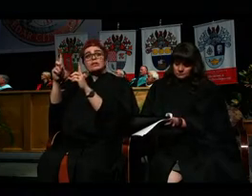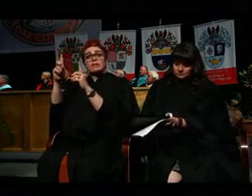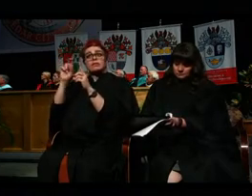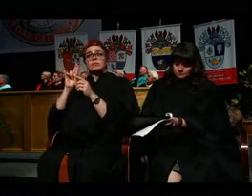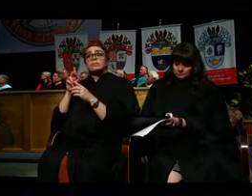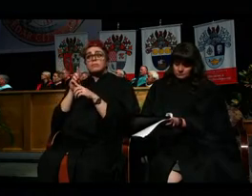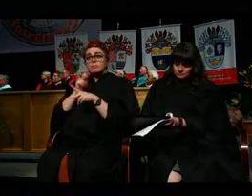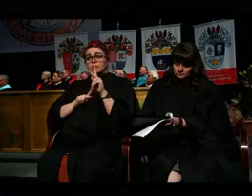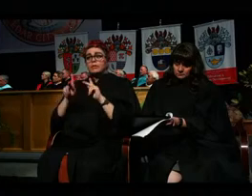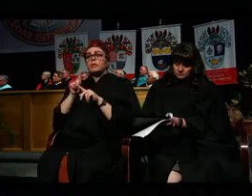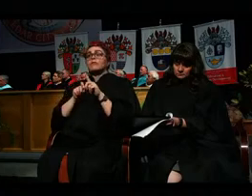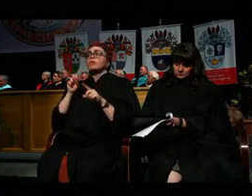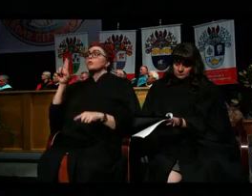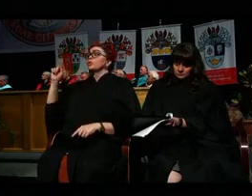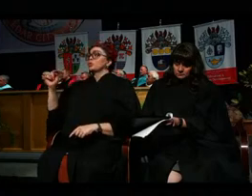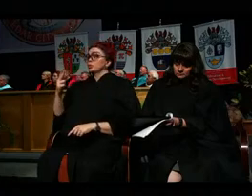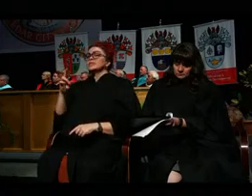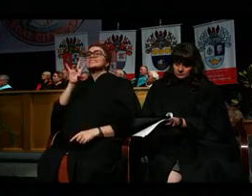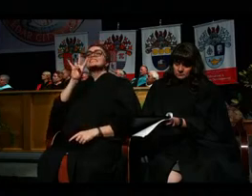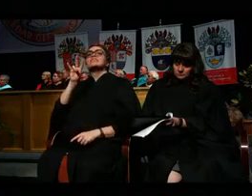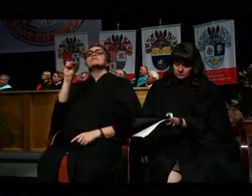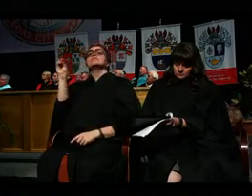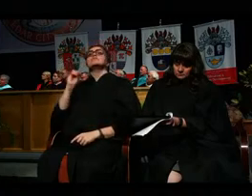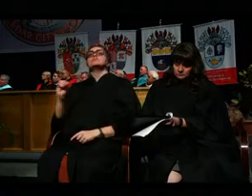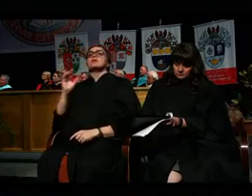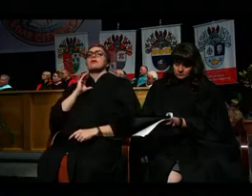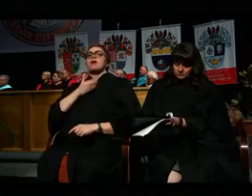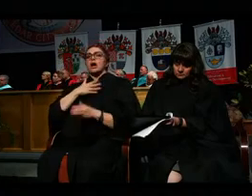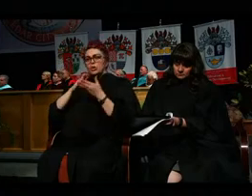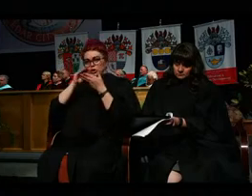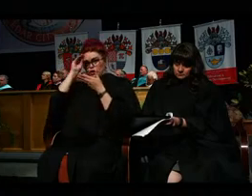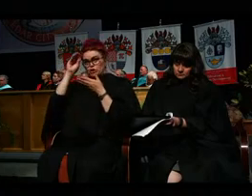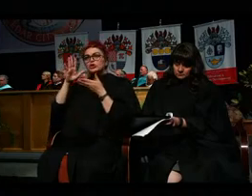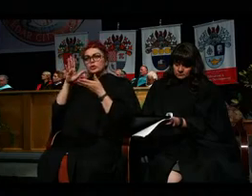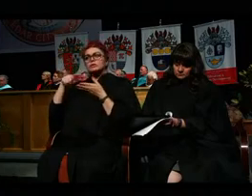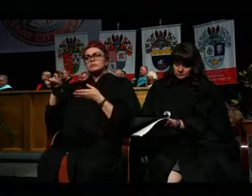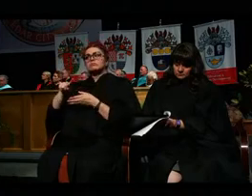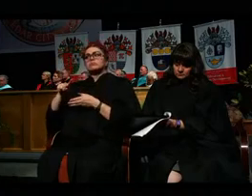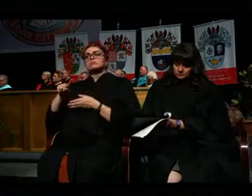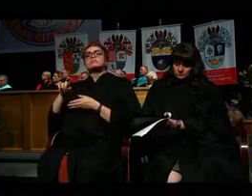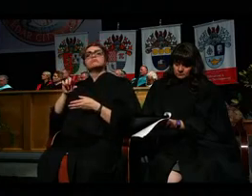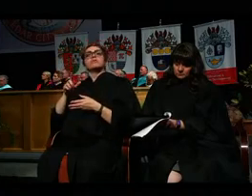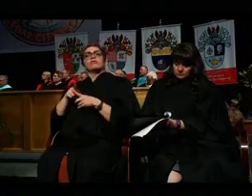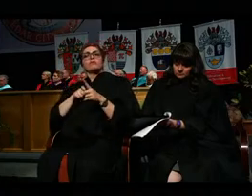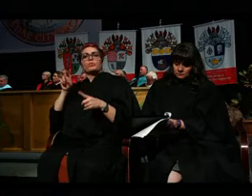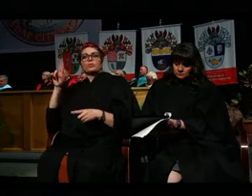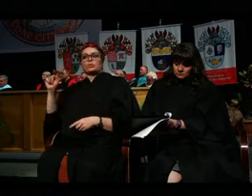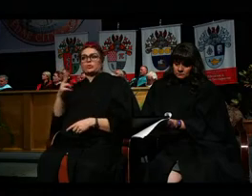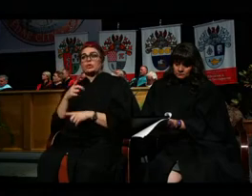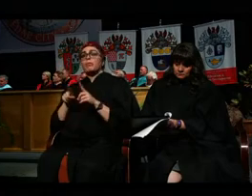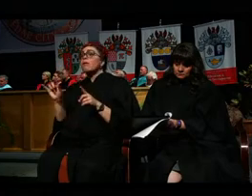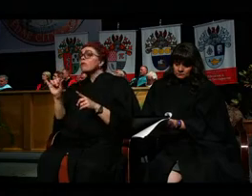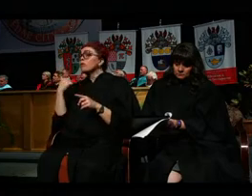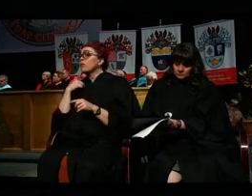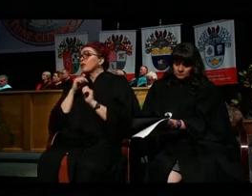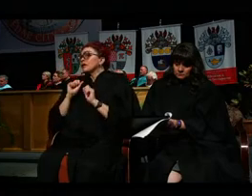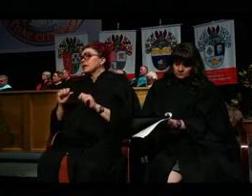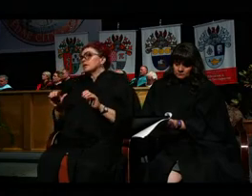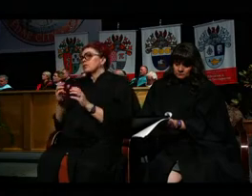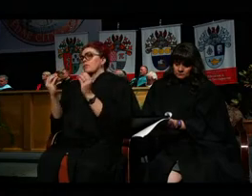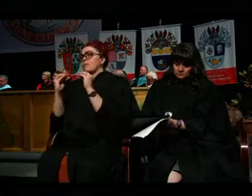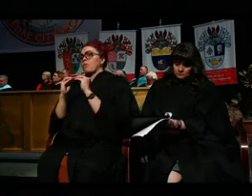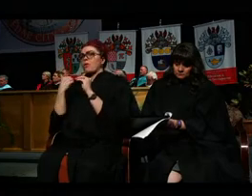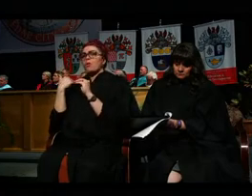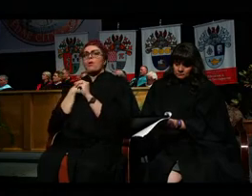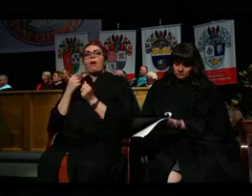Utah. But there is more we can do. Throughout our history, an SUU education has provided economic and social mobility and offered